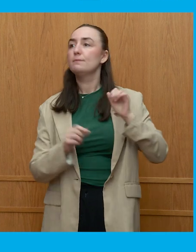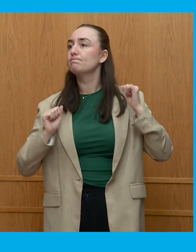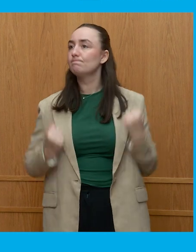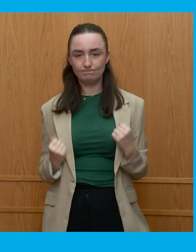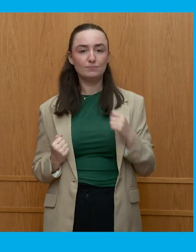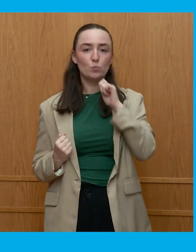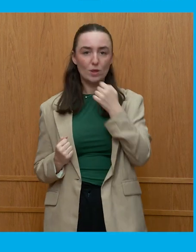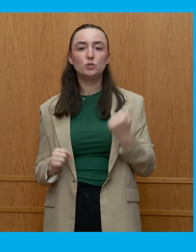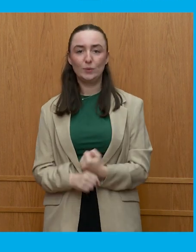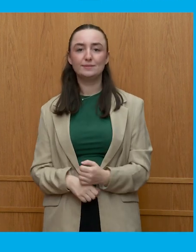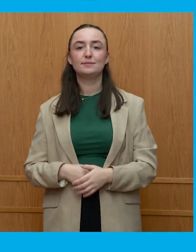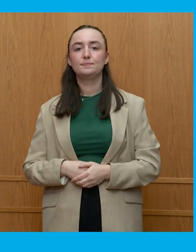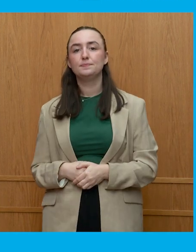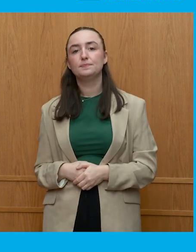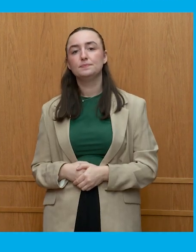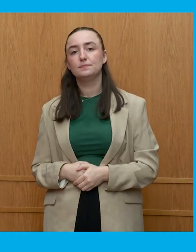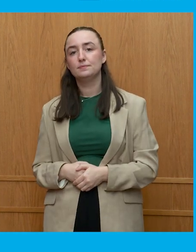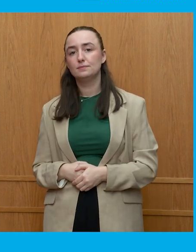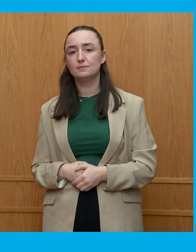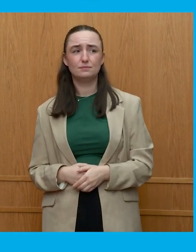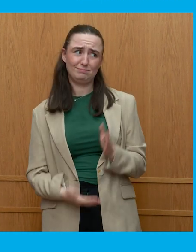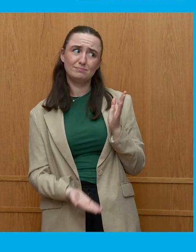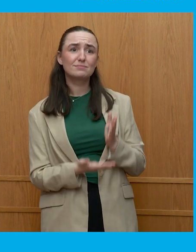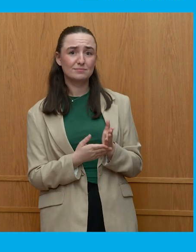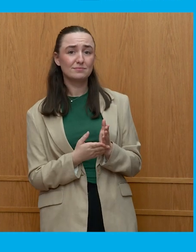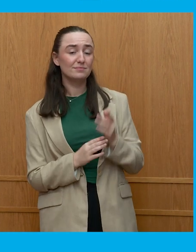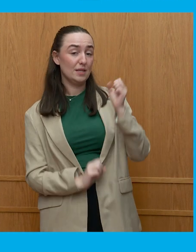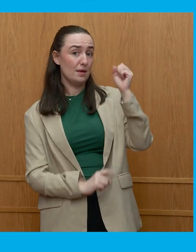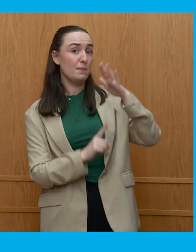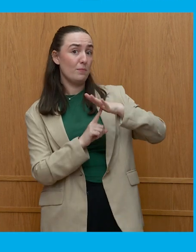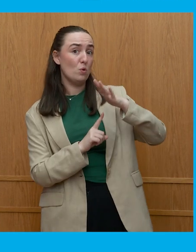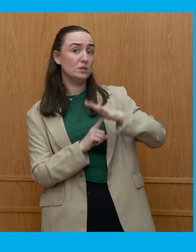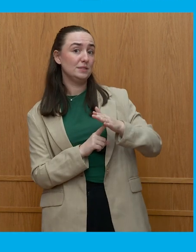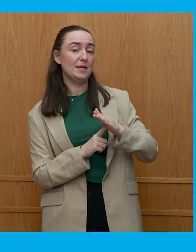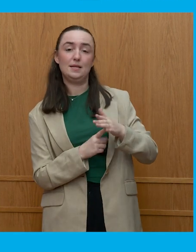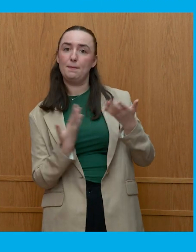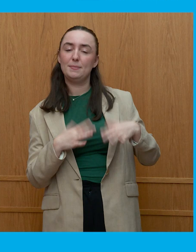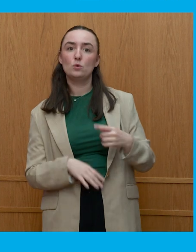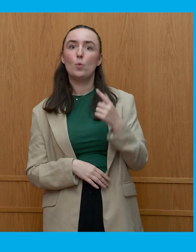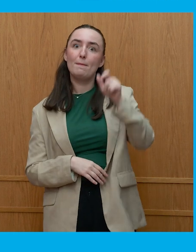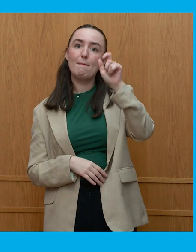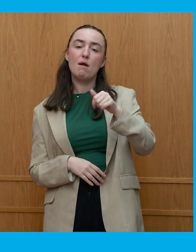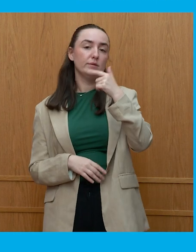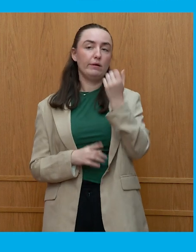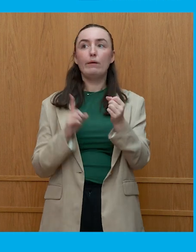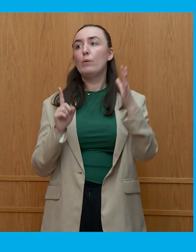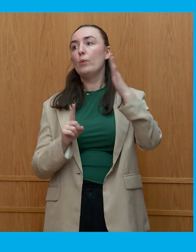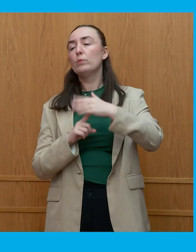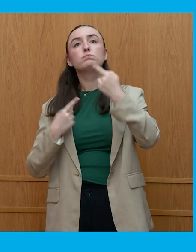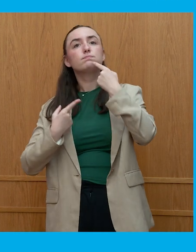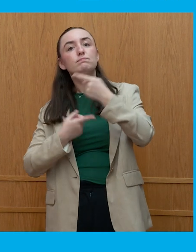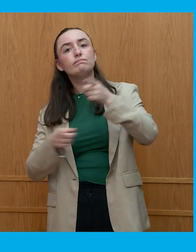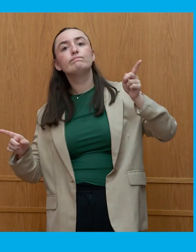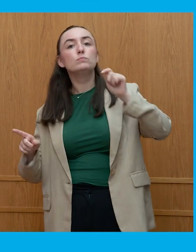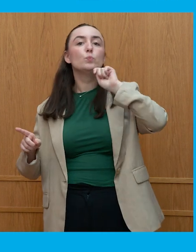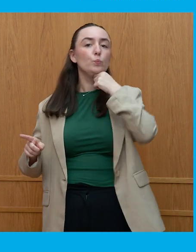this. And it's vital that they had that champion in this project. But ultimately,